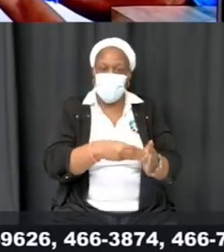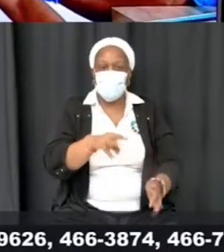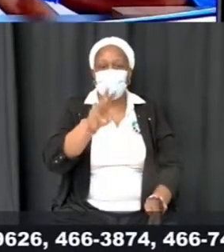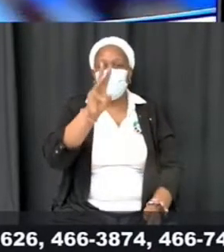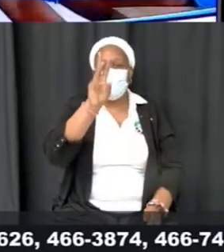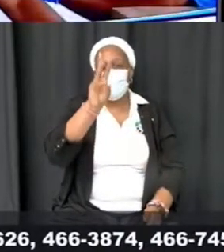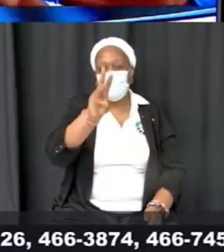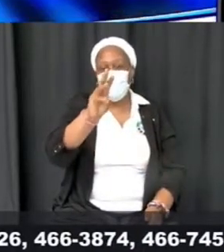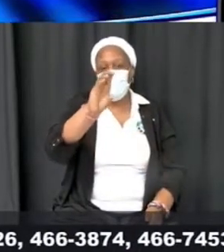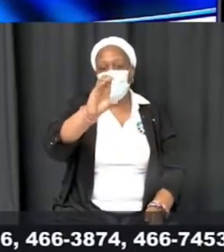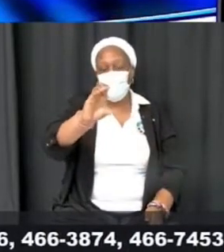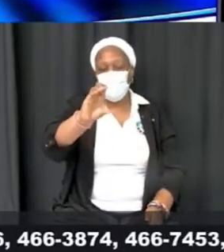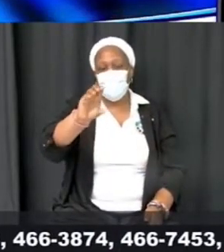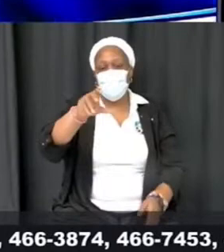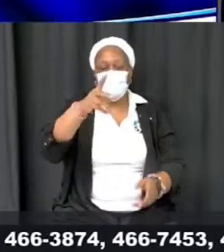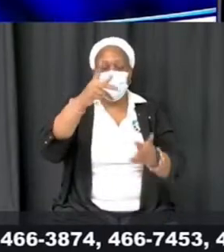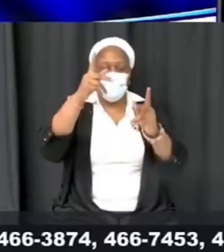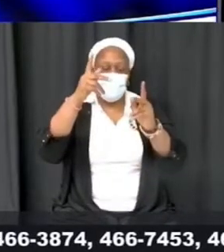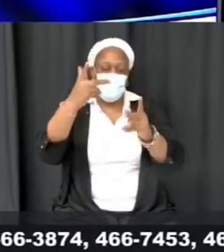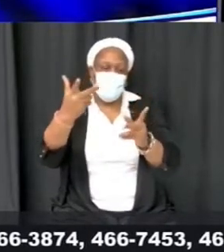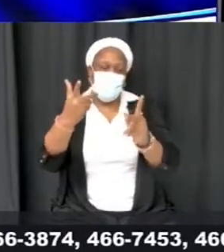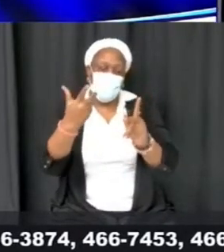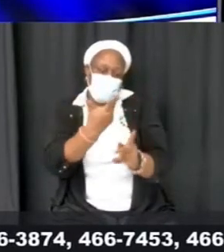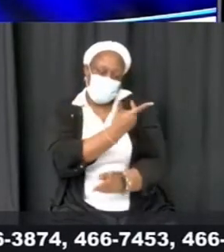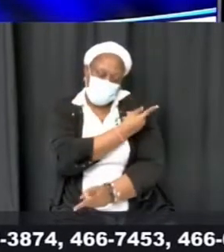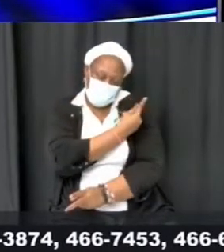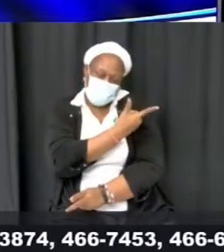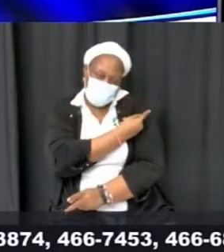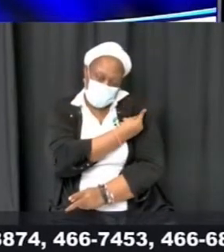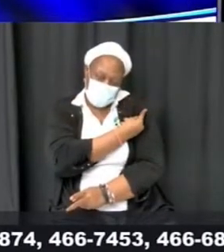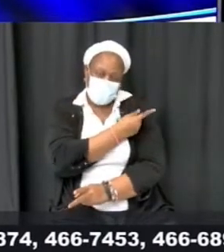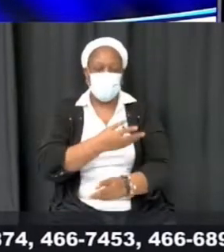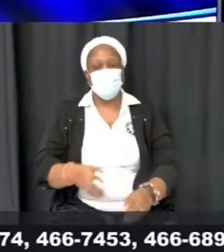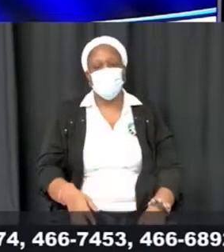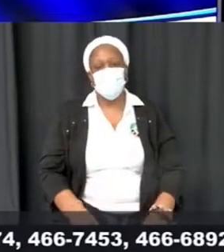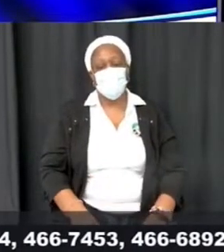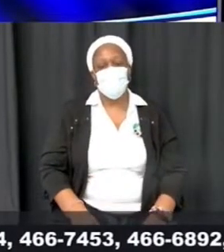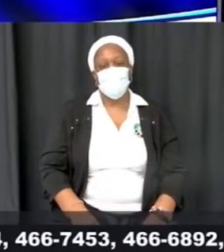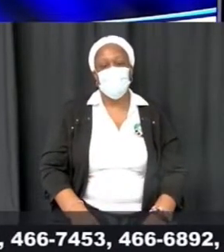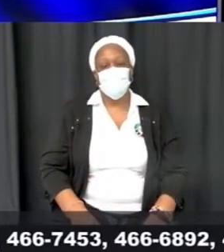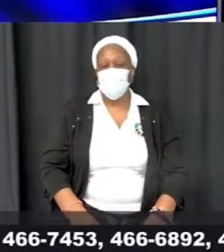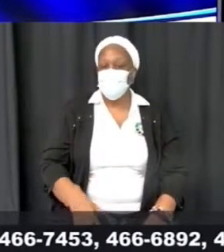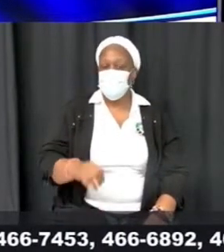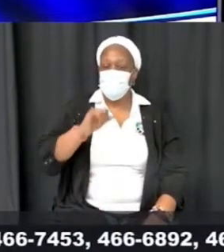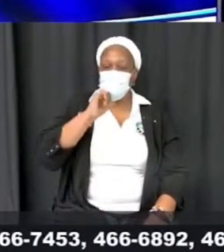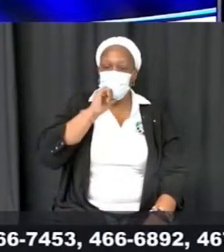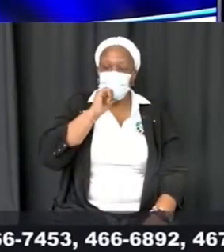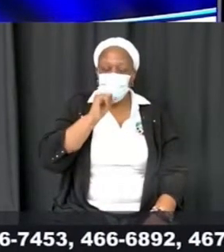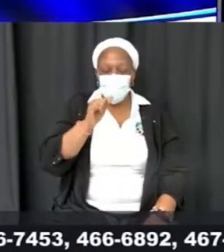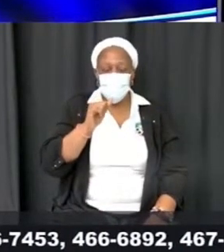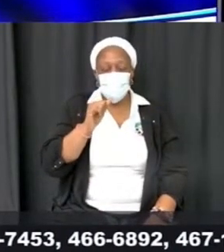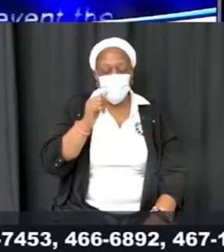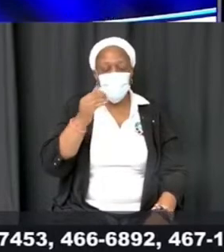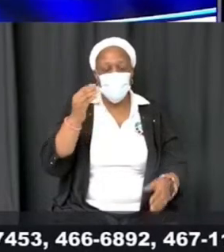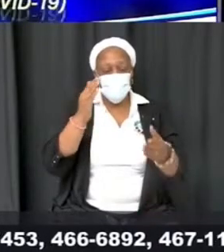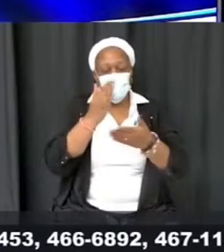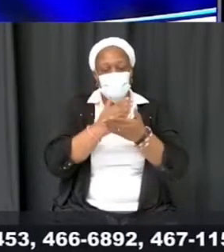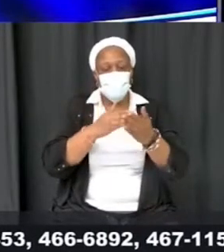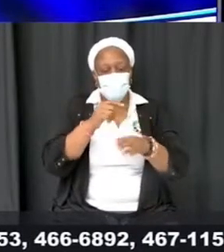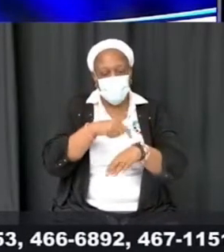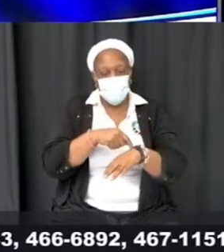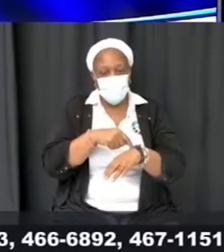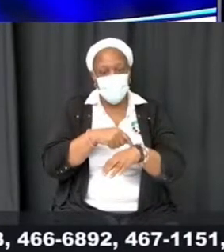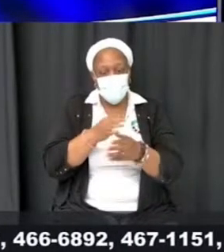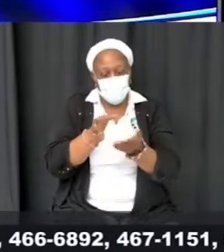41,600 doses. It is not unusual for vials to be